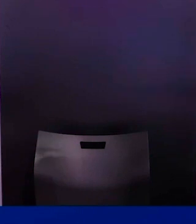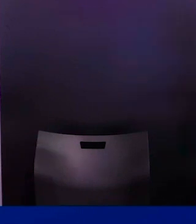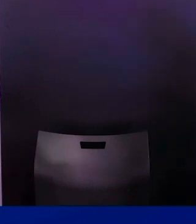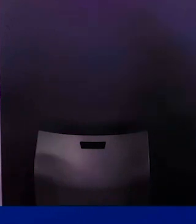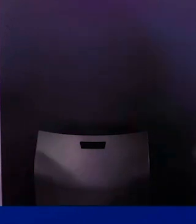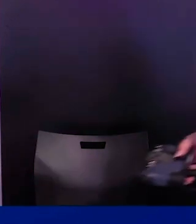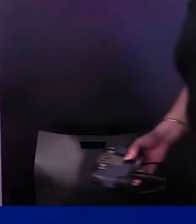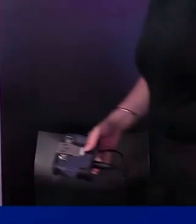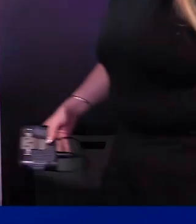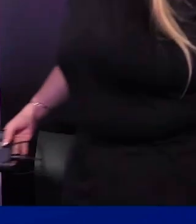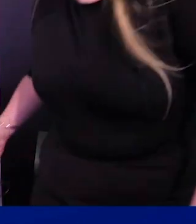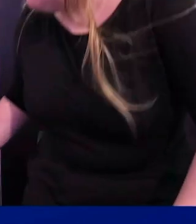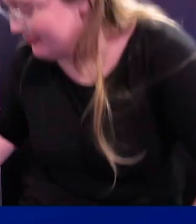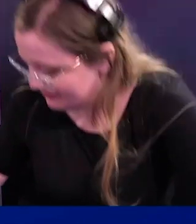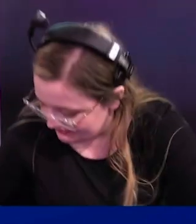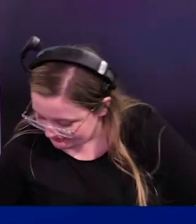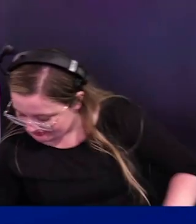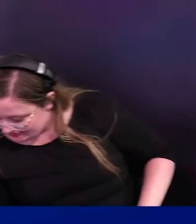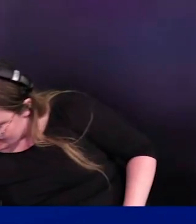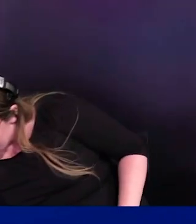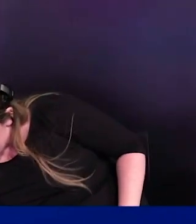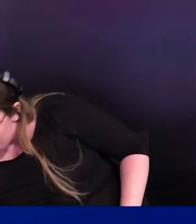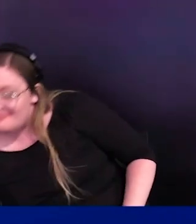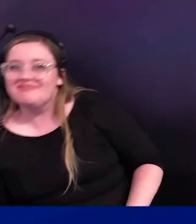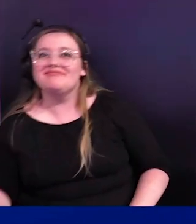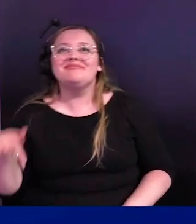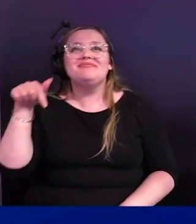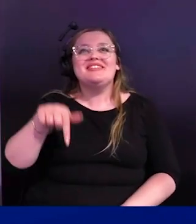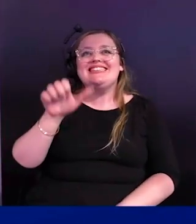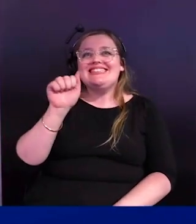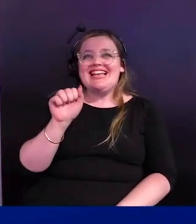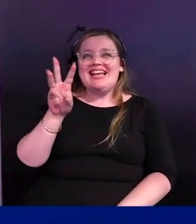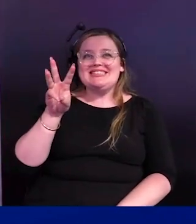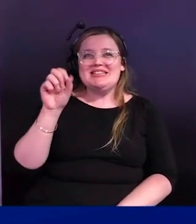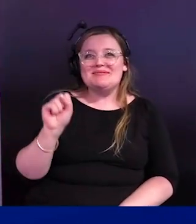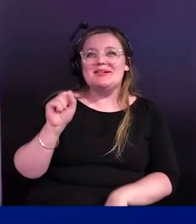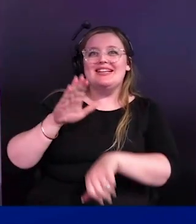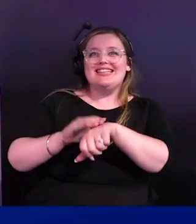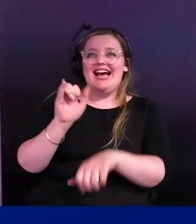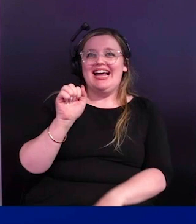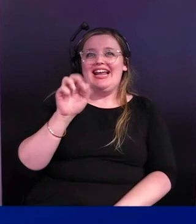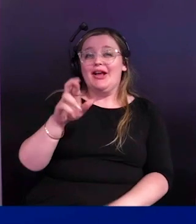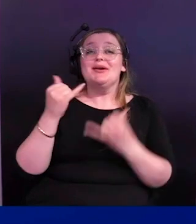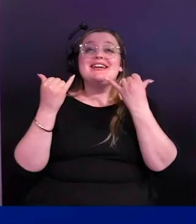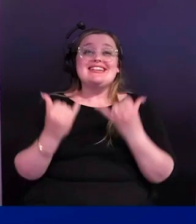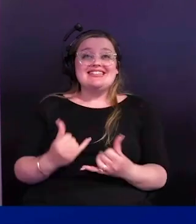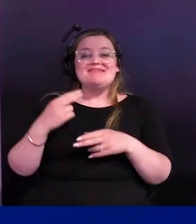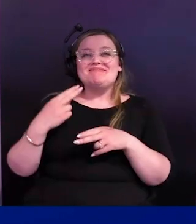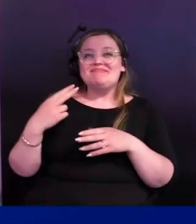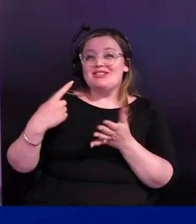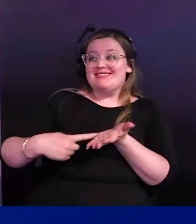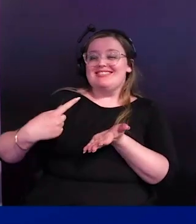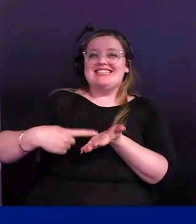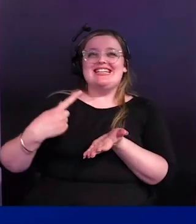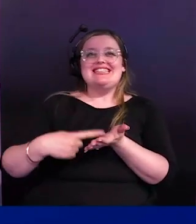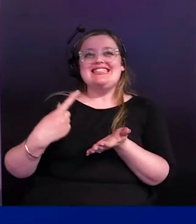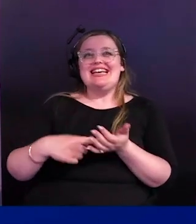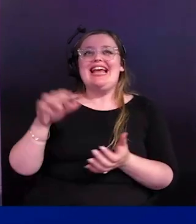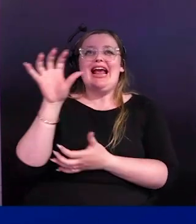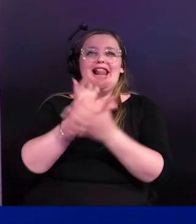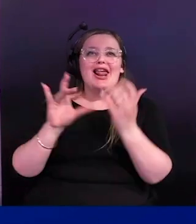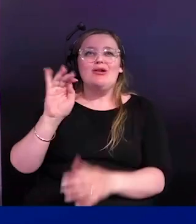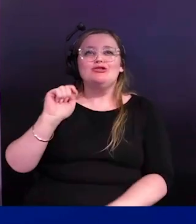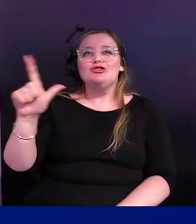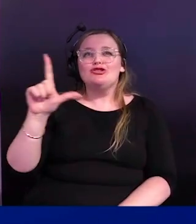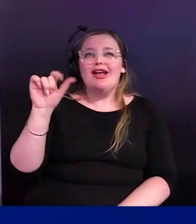This is AWS On Air, and today we're going to be talking about CloudTrail Lake dashboards. So in order to